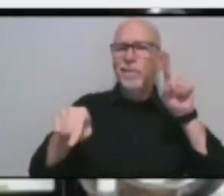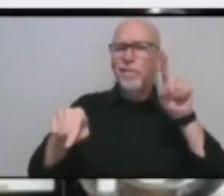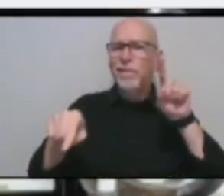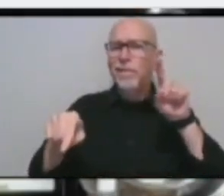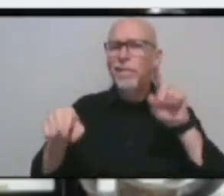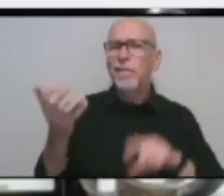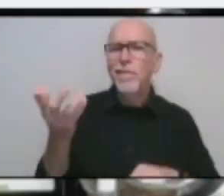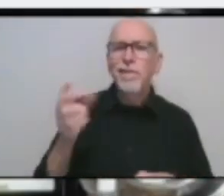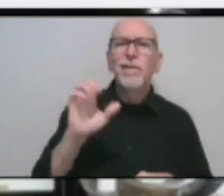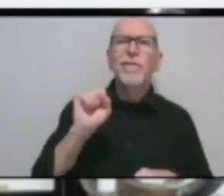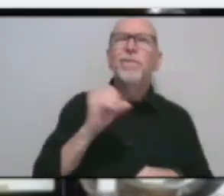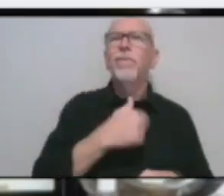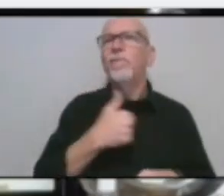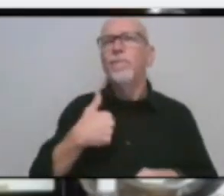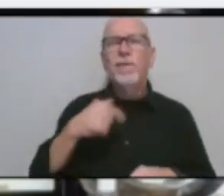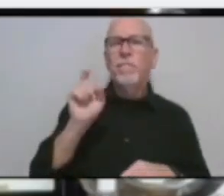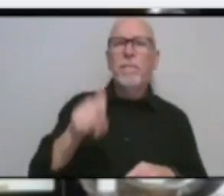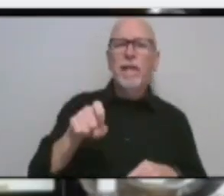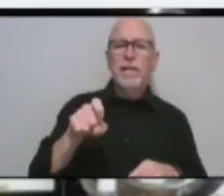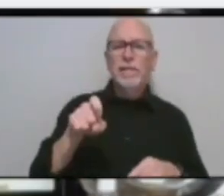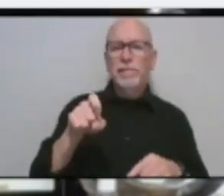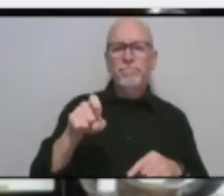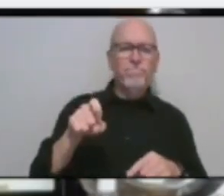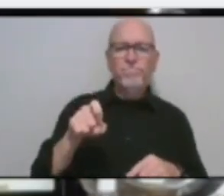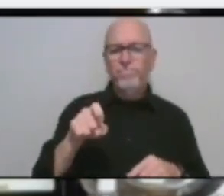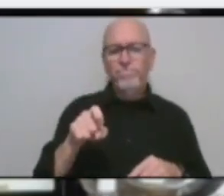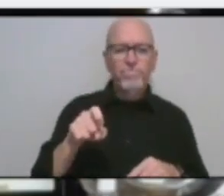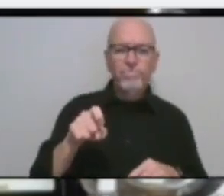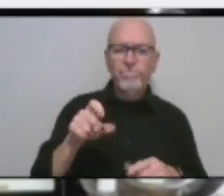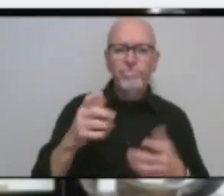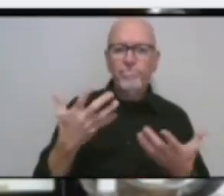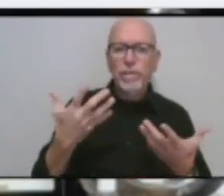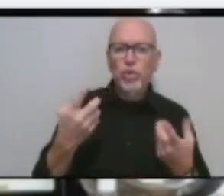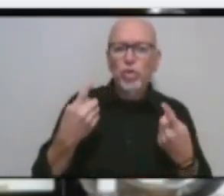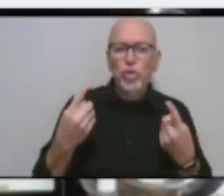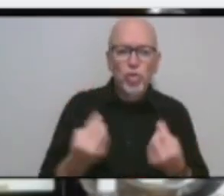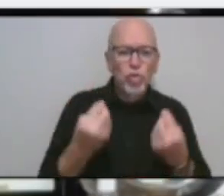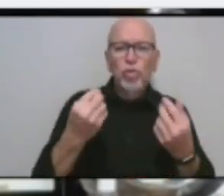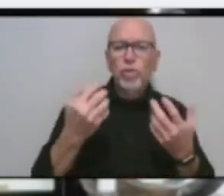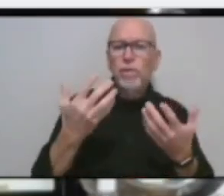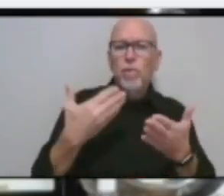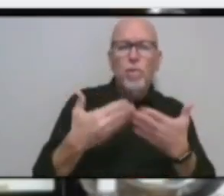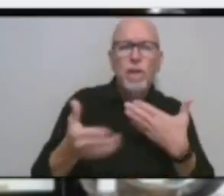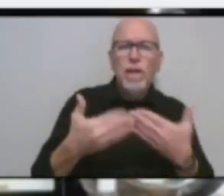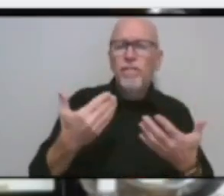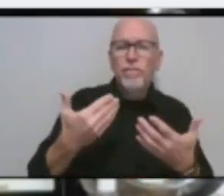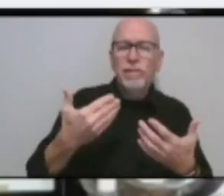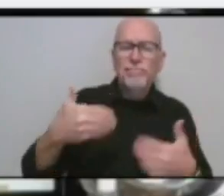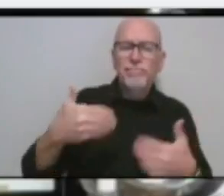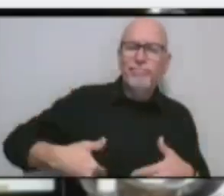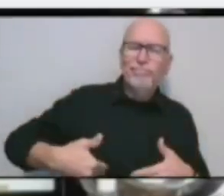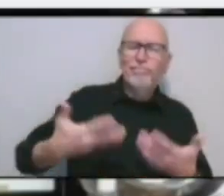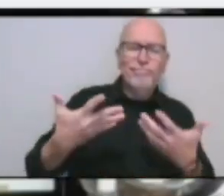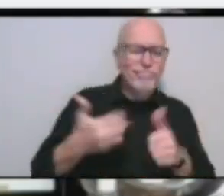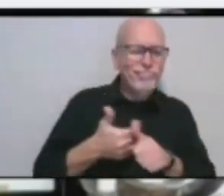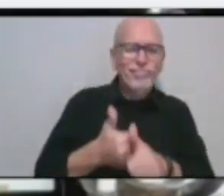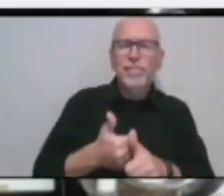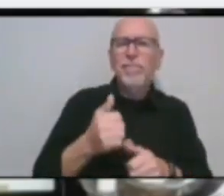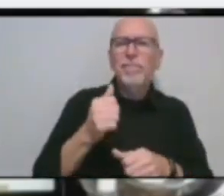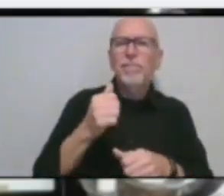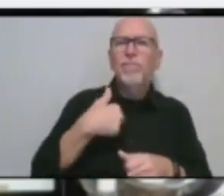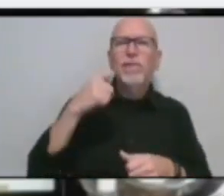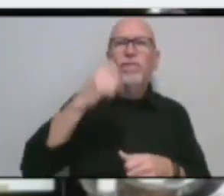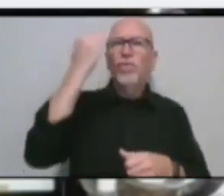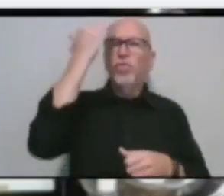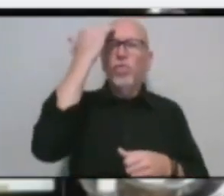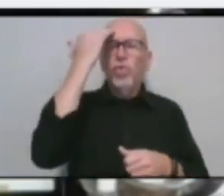to muster the strength and the wherewithal to make sure that over the course of the